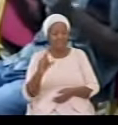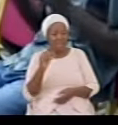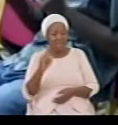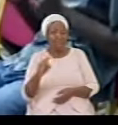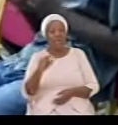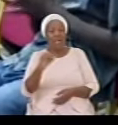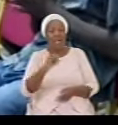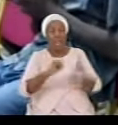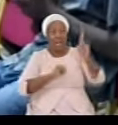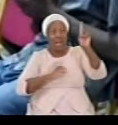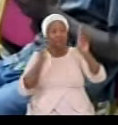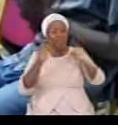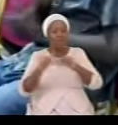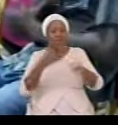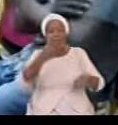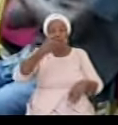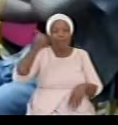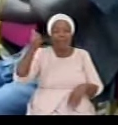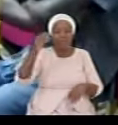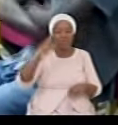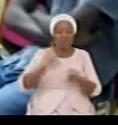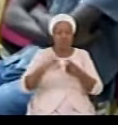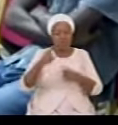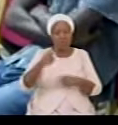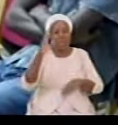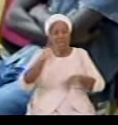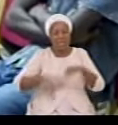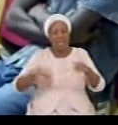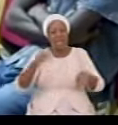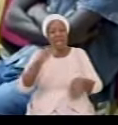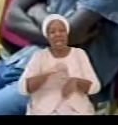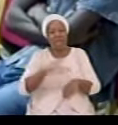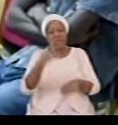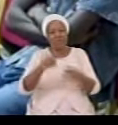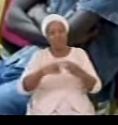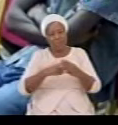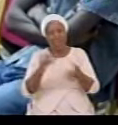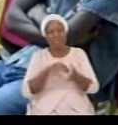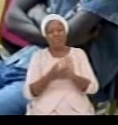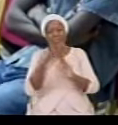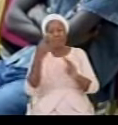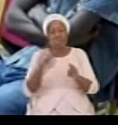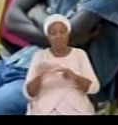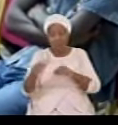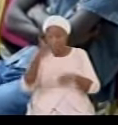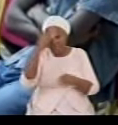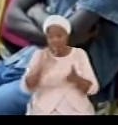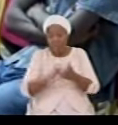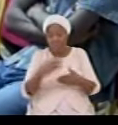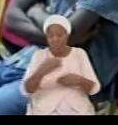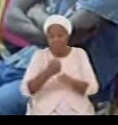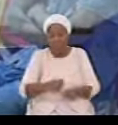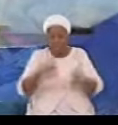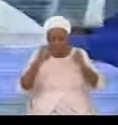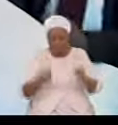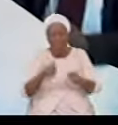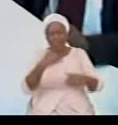do better unto you than at your beginning. Do you know you are going to make speedy